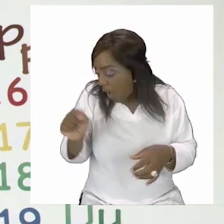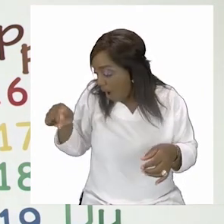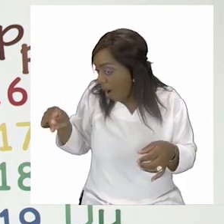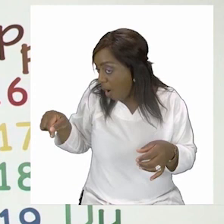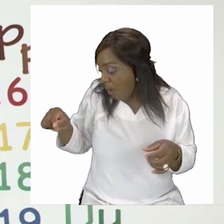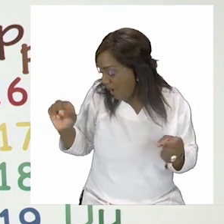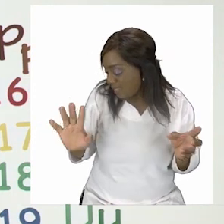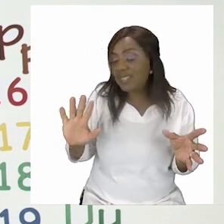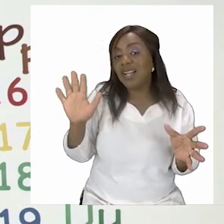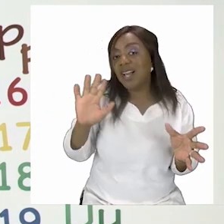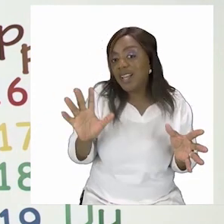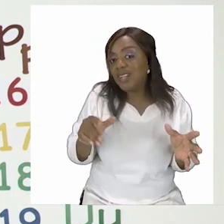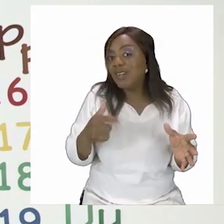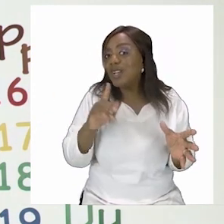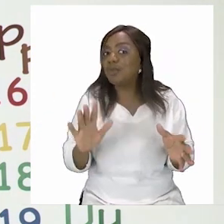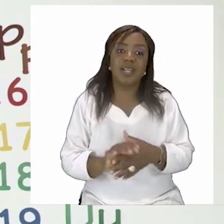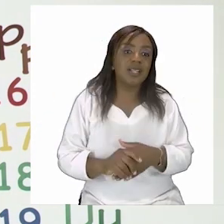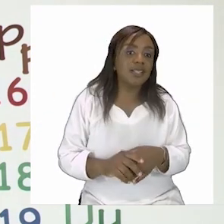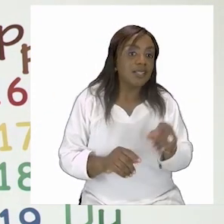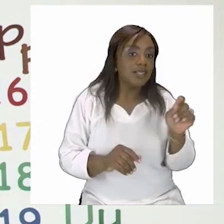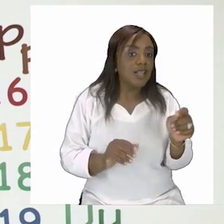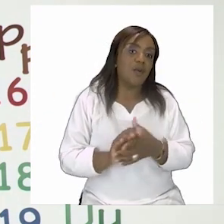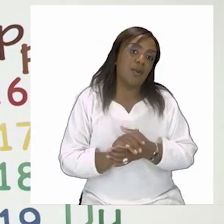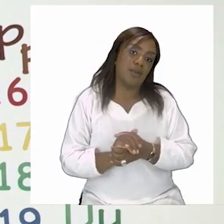Oh, there he is. Hello, Sashi.